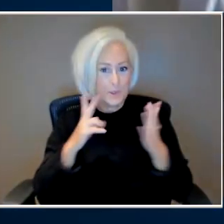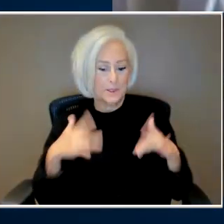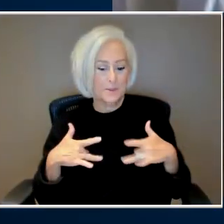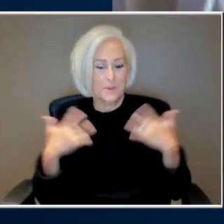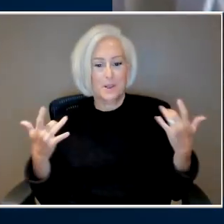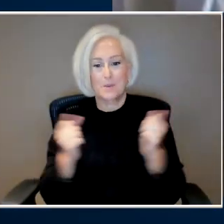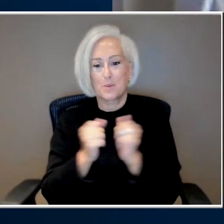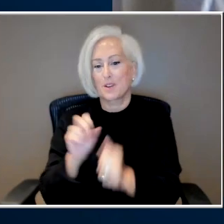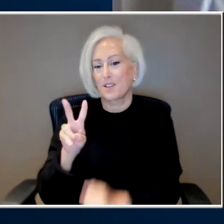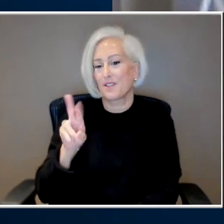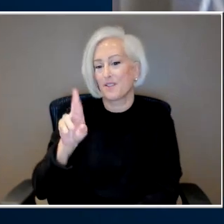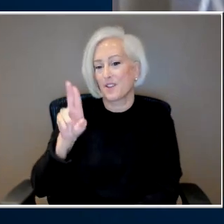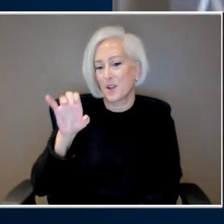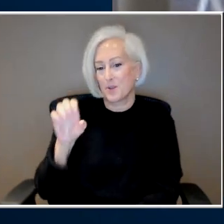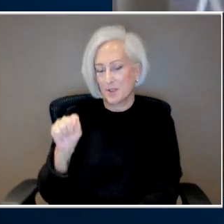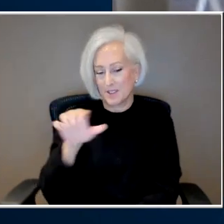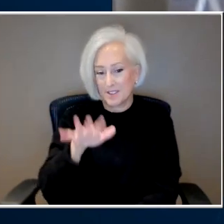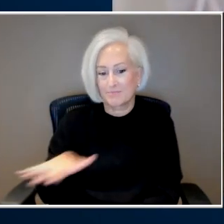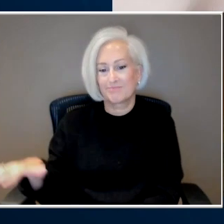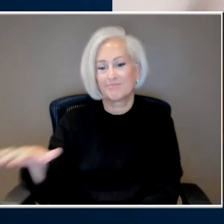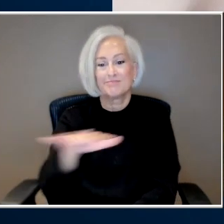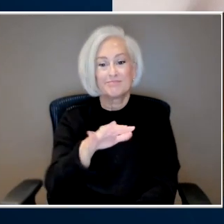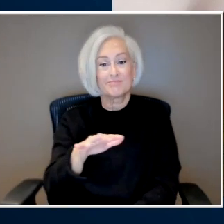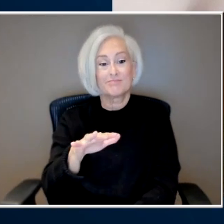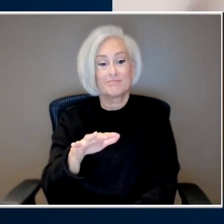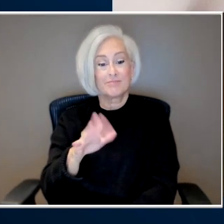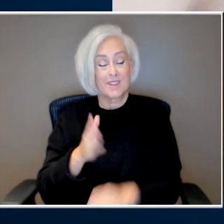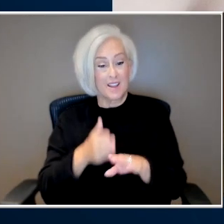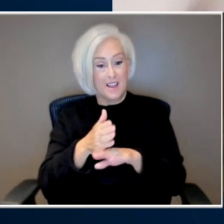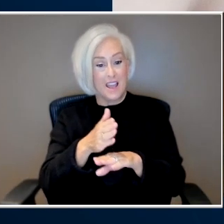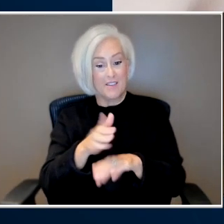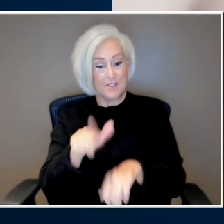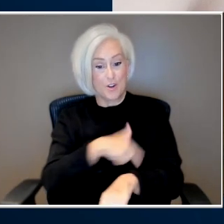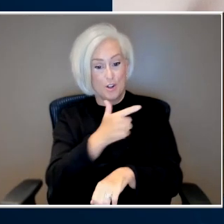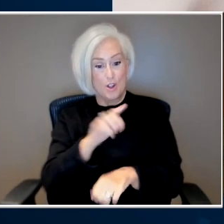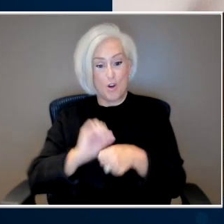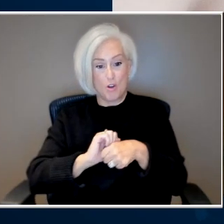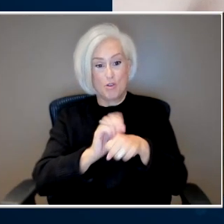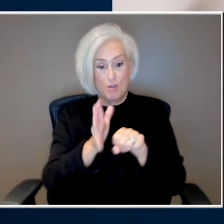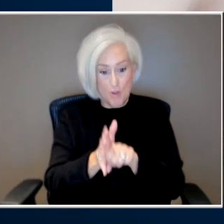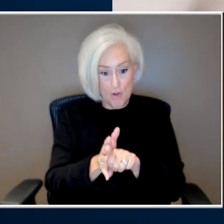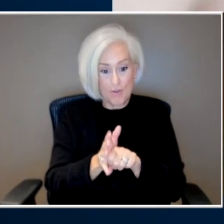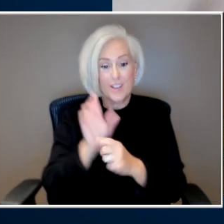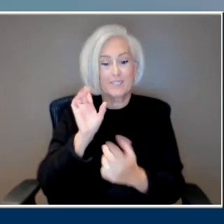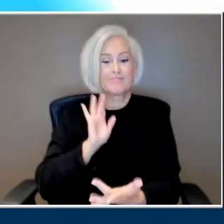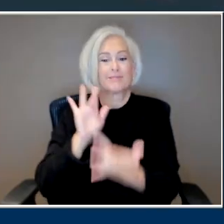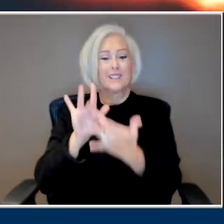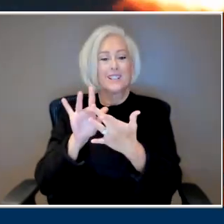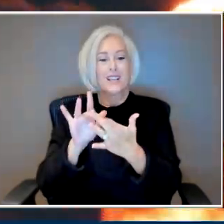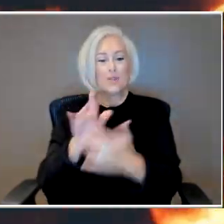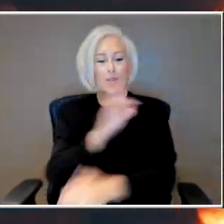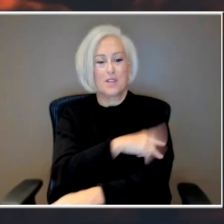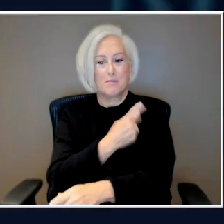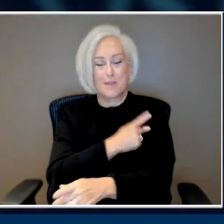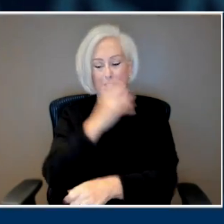Plus, life after long COVID, an update from a long hauler years after his symptoms started.